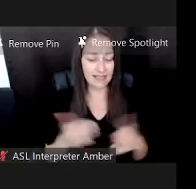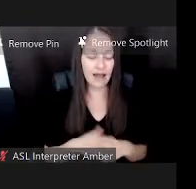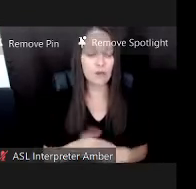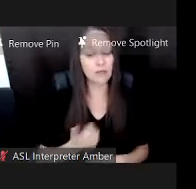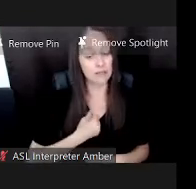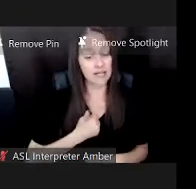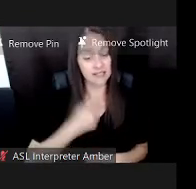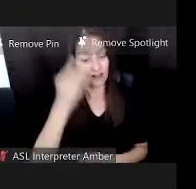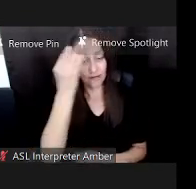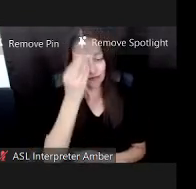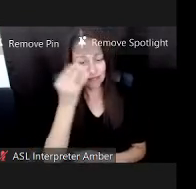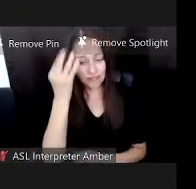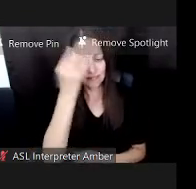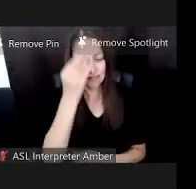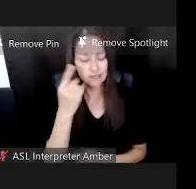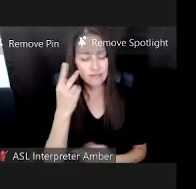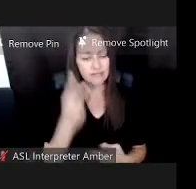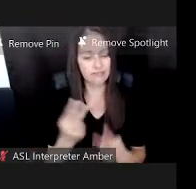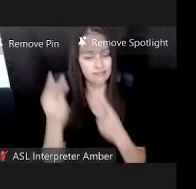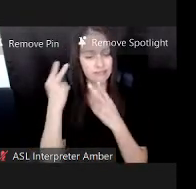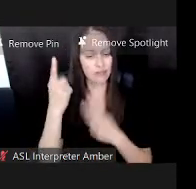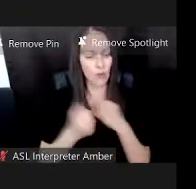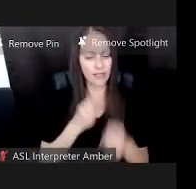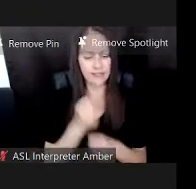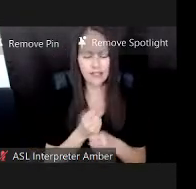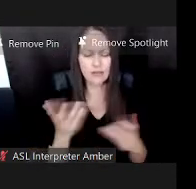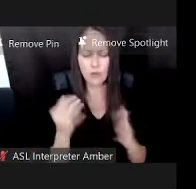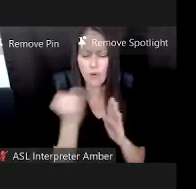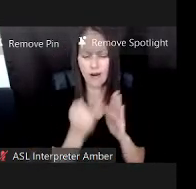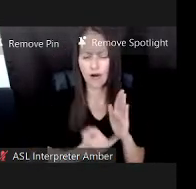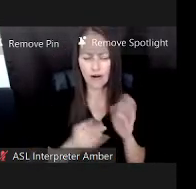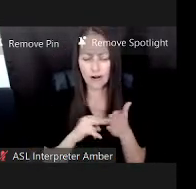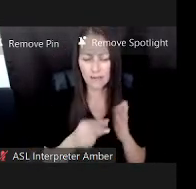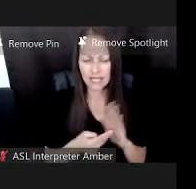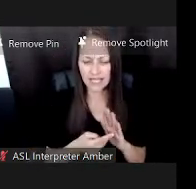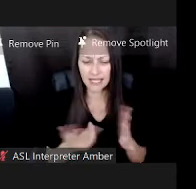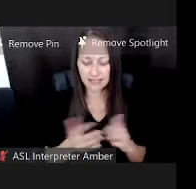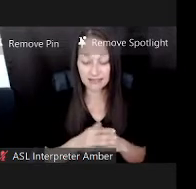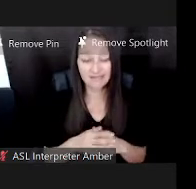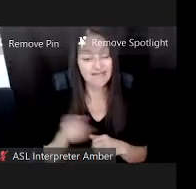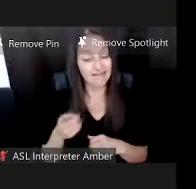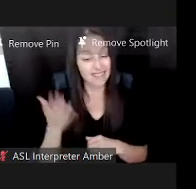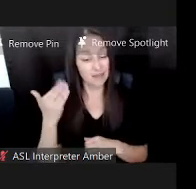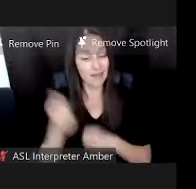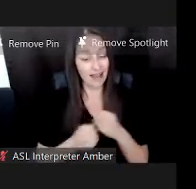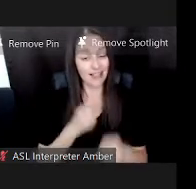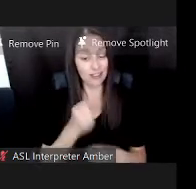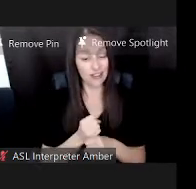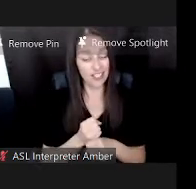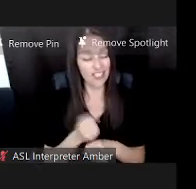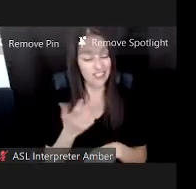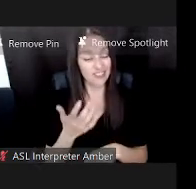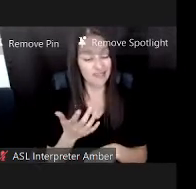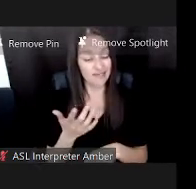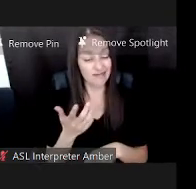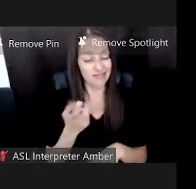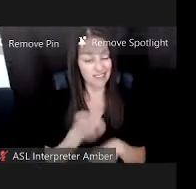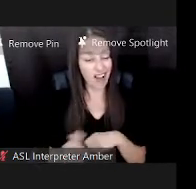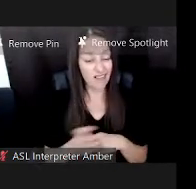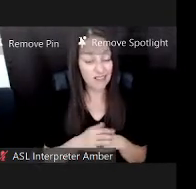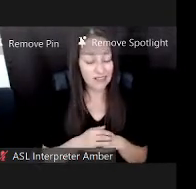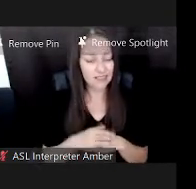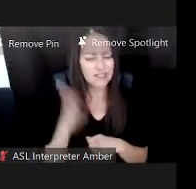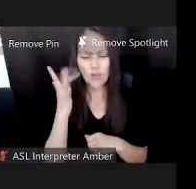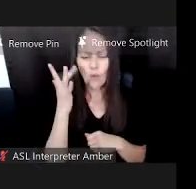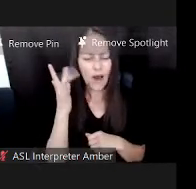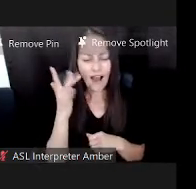and why this matters, right? Because this year's been tough, right? And it's like, how do you save this? Why are we all doing this? Why are we all killing ourselves